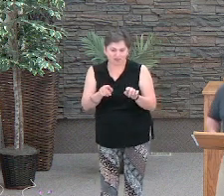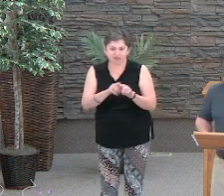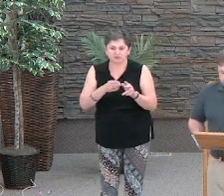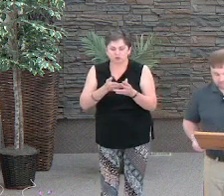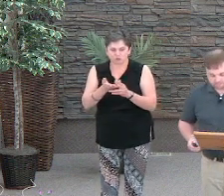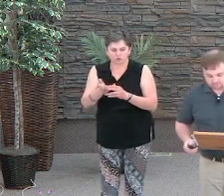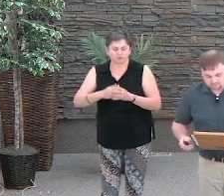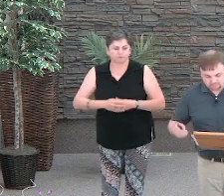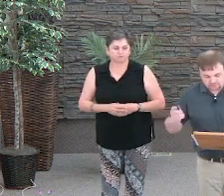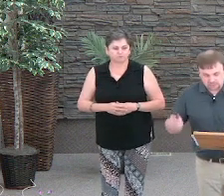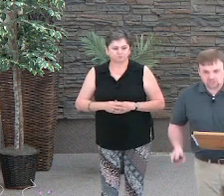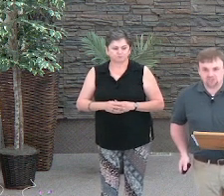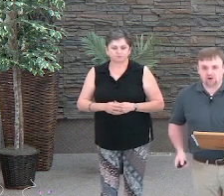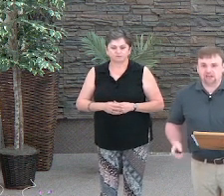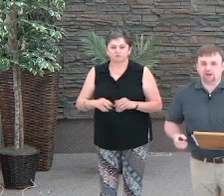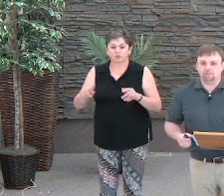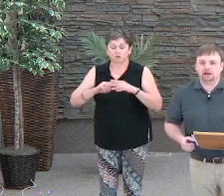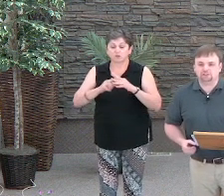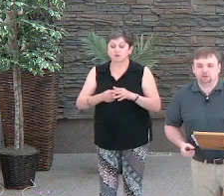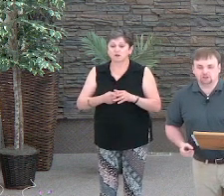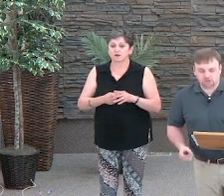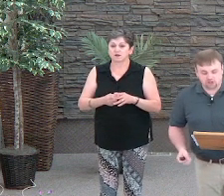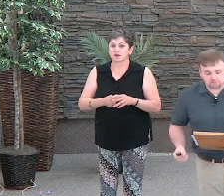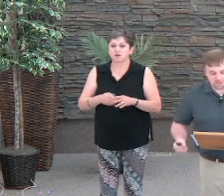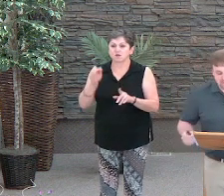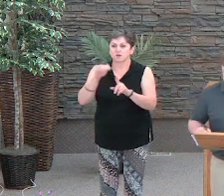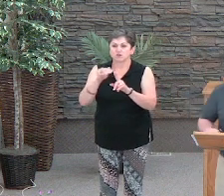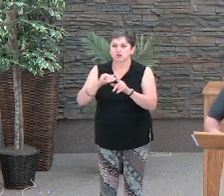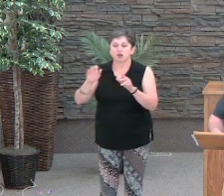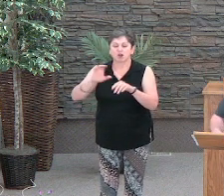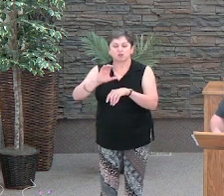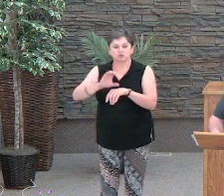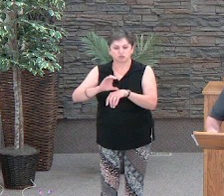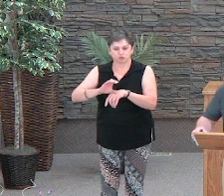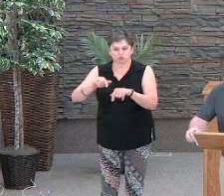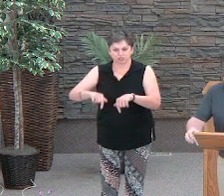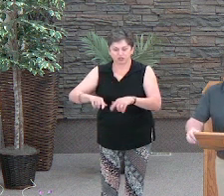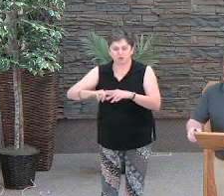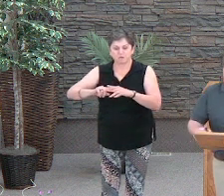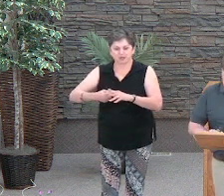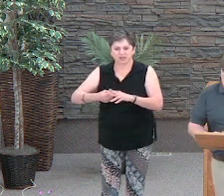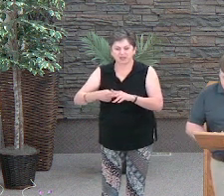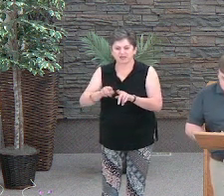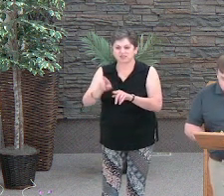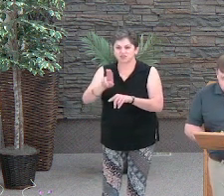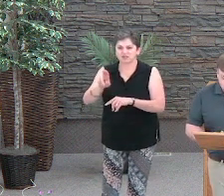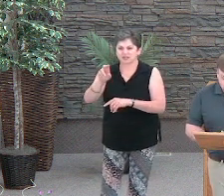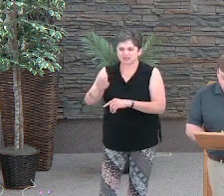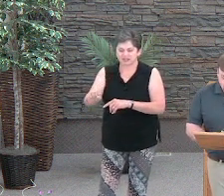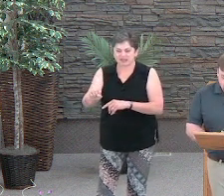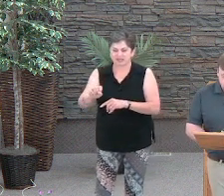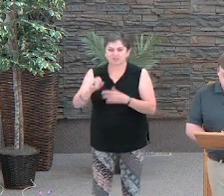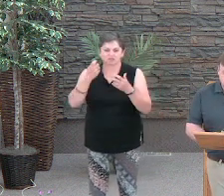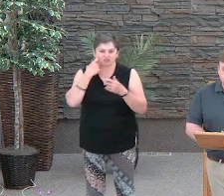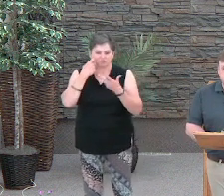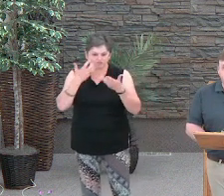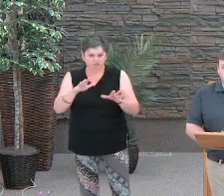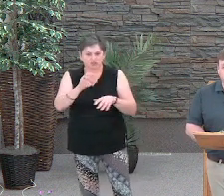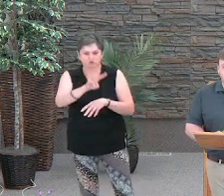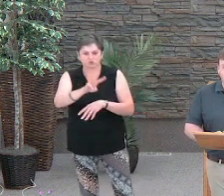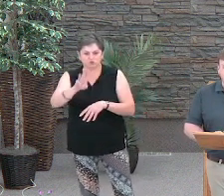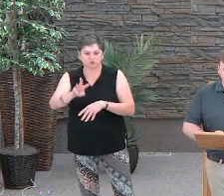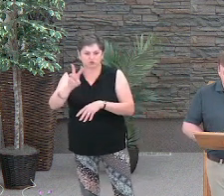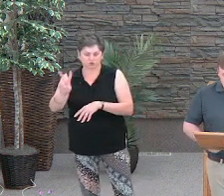go through. So we get started. I remind you that our church began right as the United States was just coming through World War